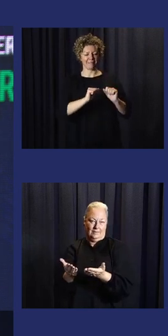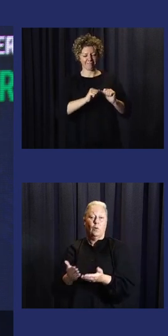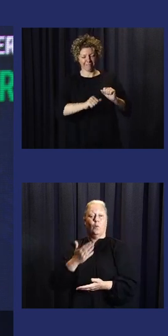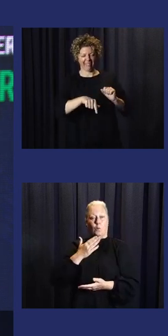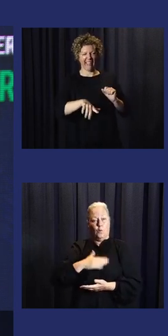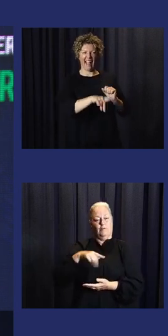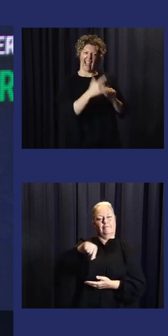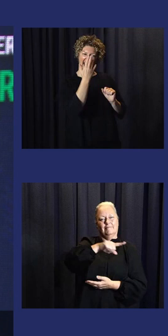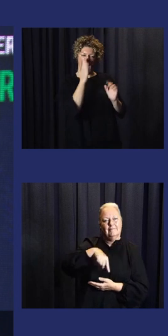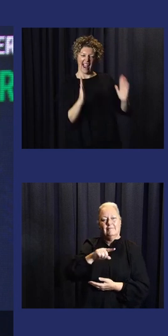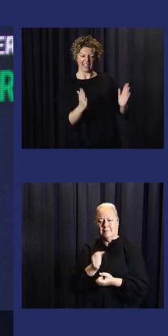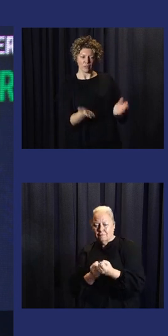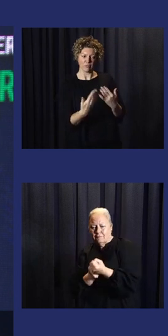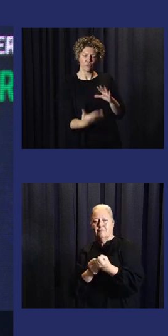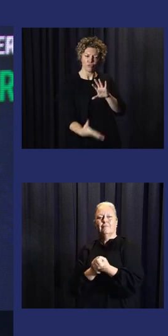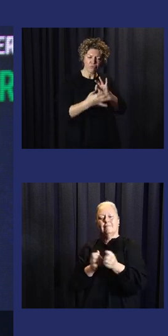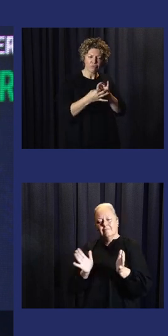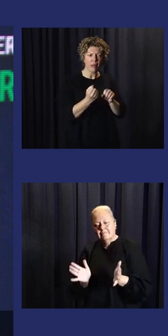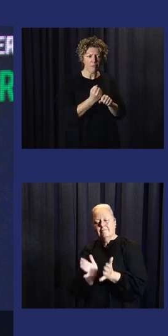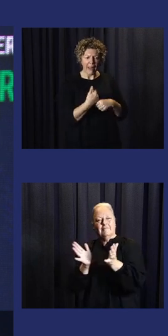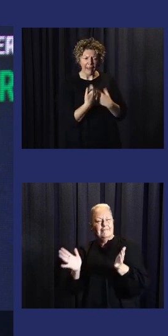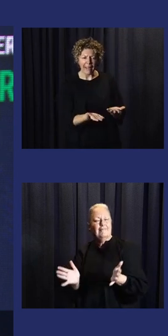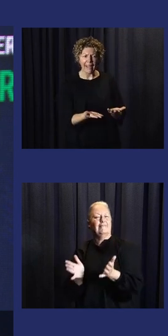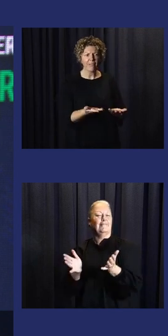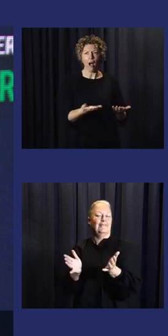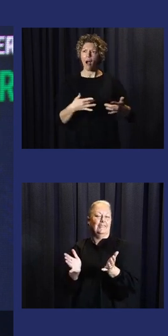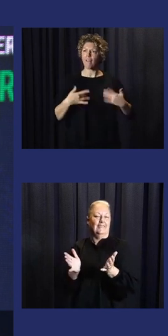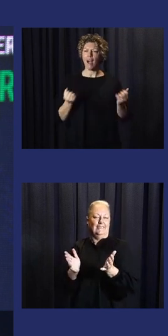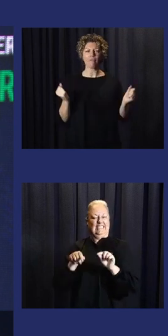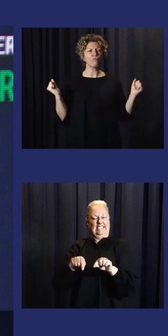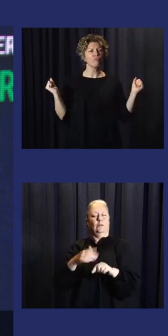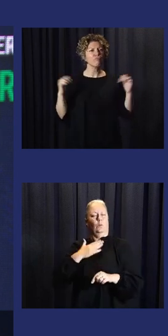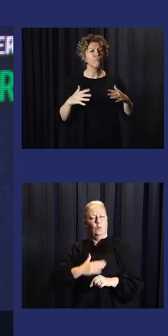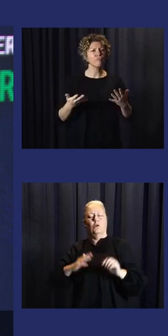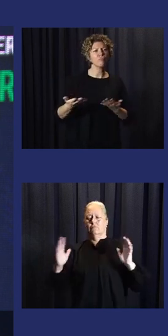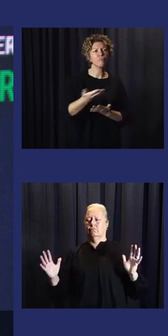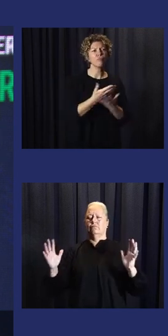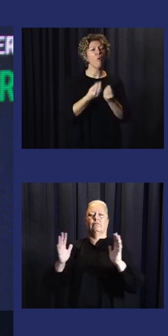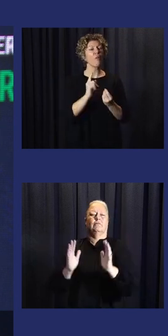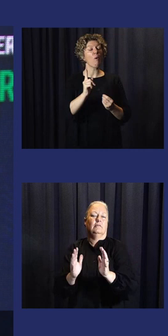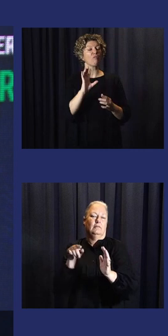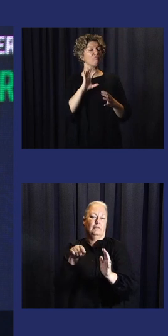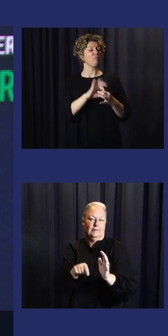and facilitate them with youth forum, which serve as a form